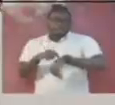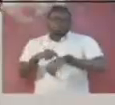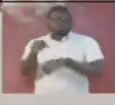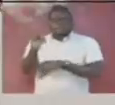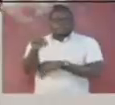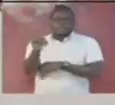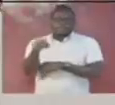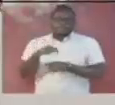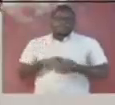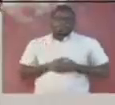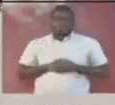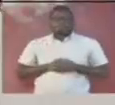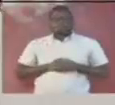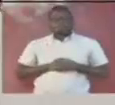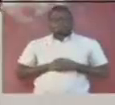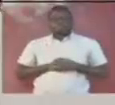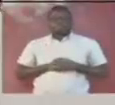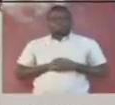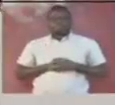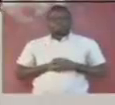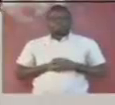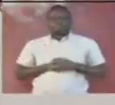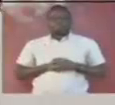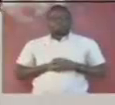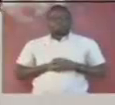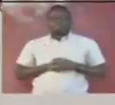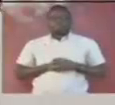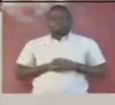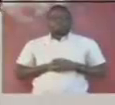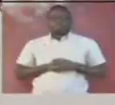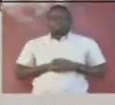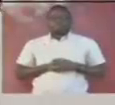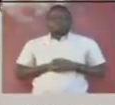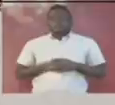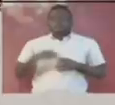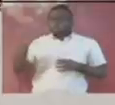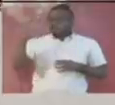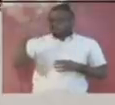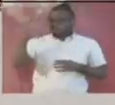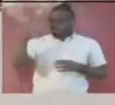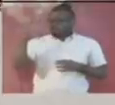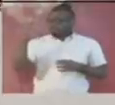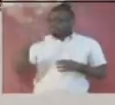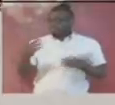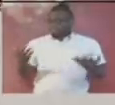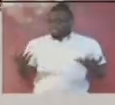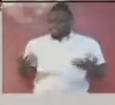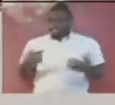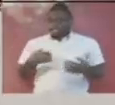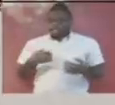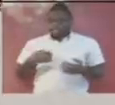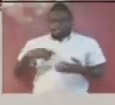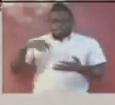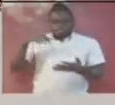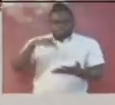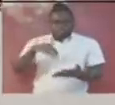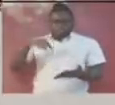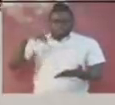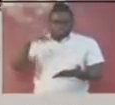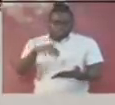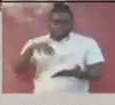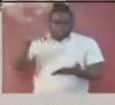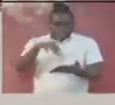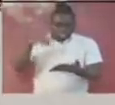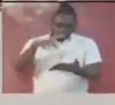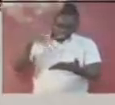do those things because, in order to study effectively, your mind has to have periods of rest and relaxation. So it's very,